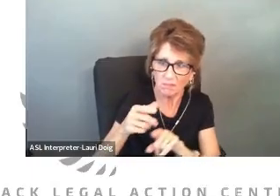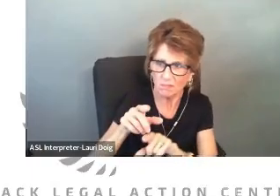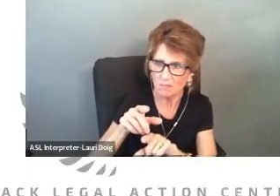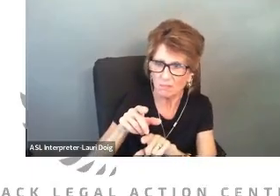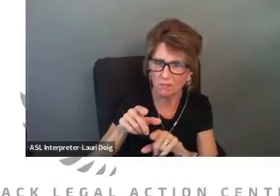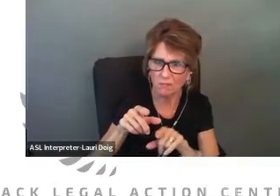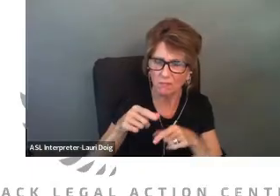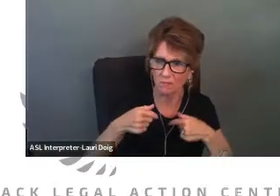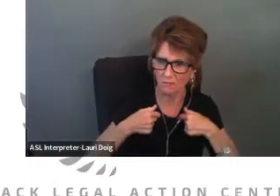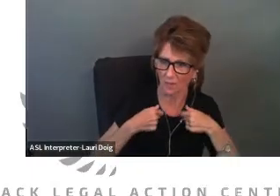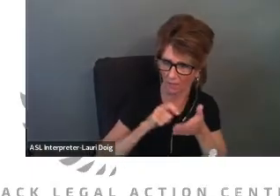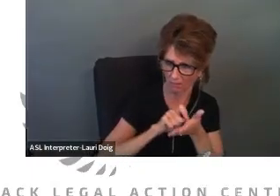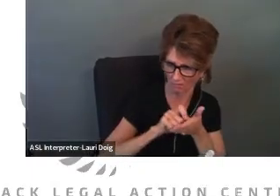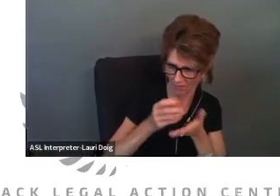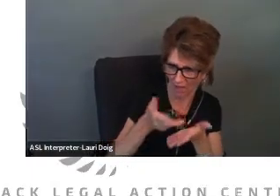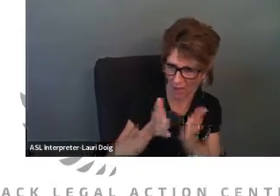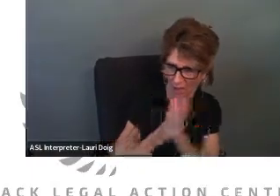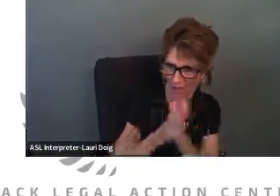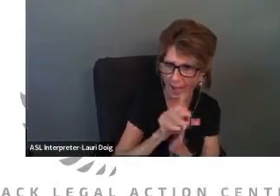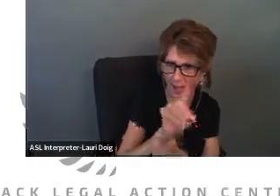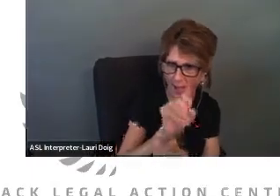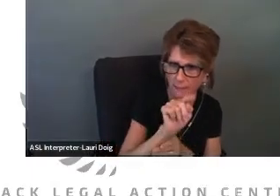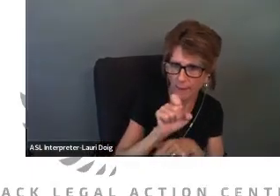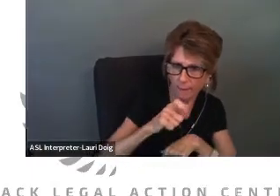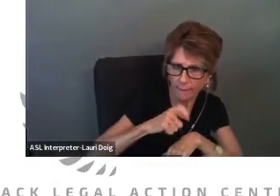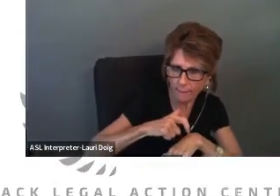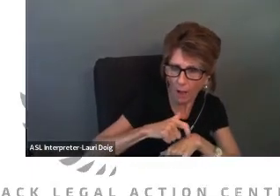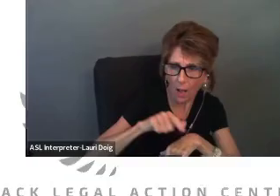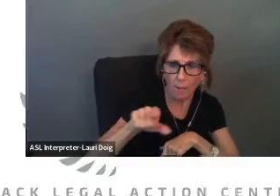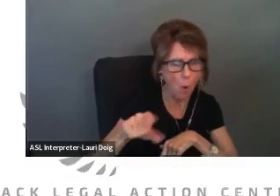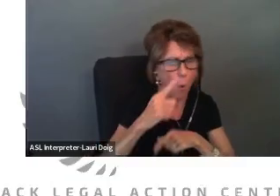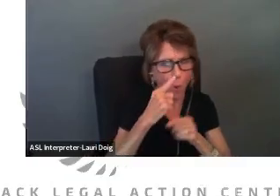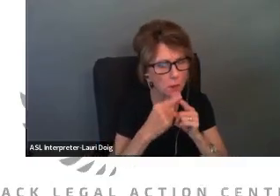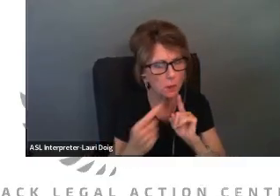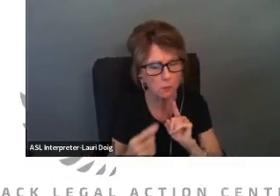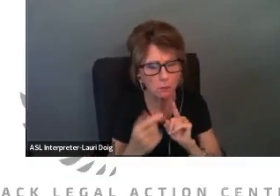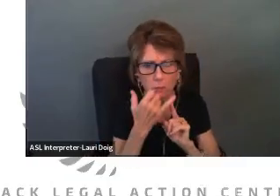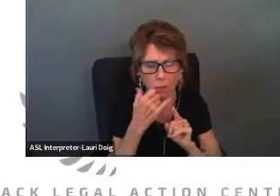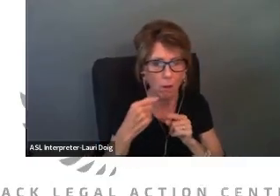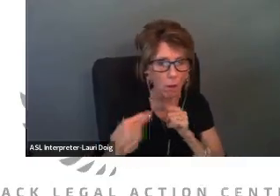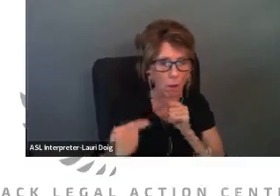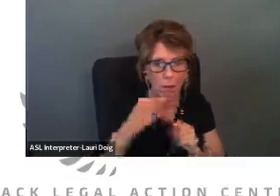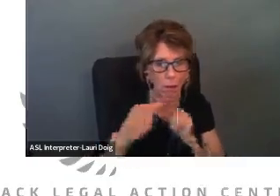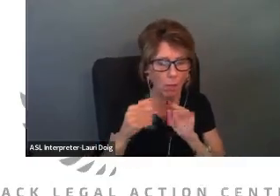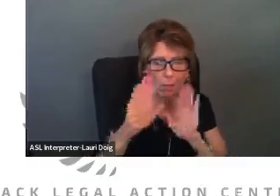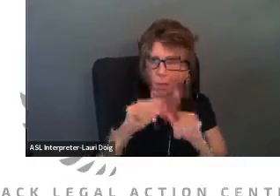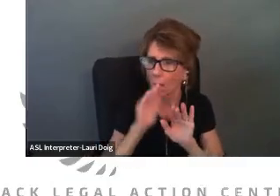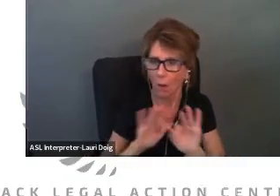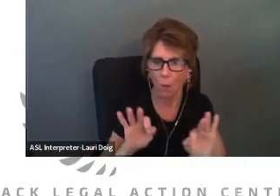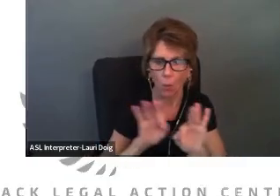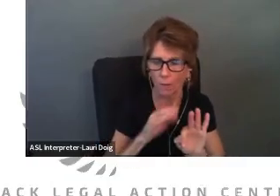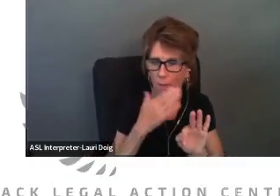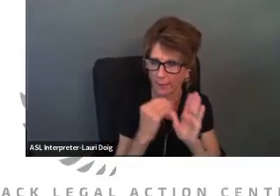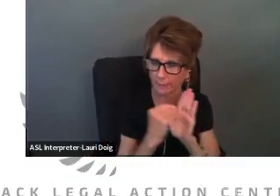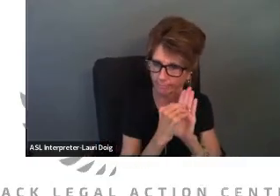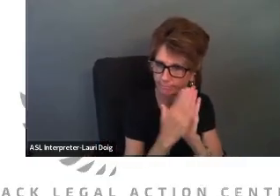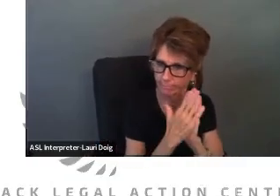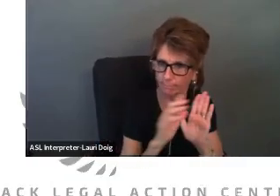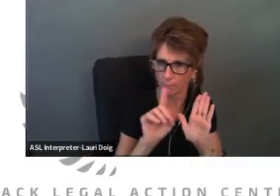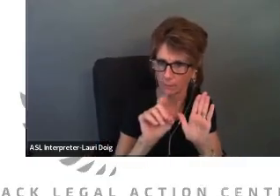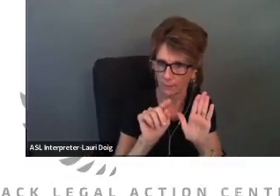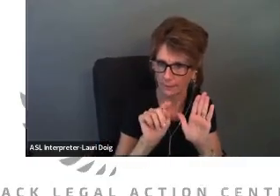we generally suggest that there's something in writing, okay? Now, identifying the need. Here's what you would